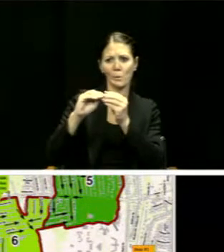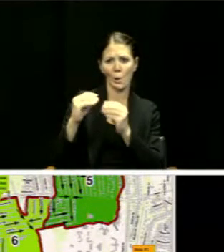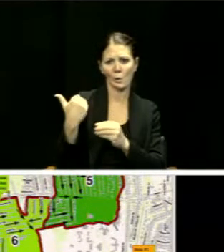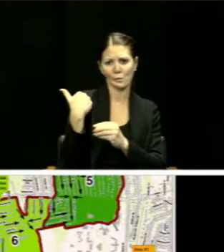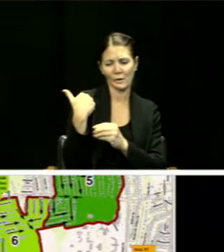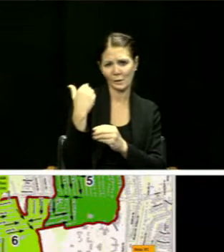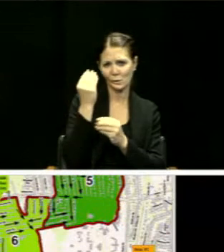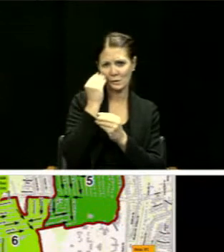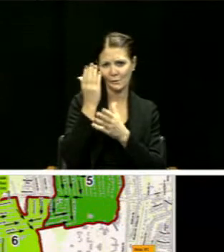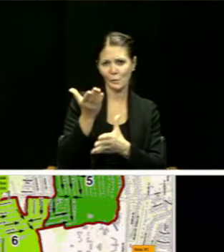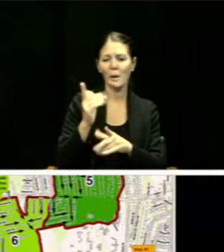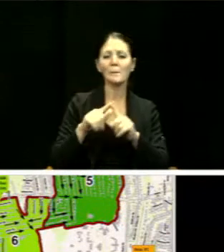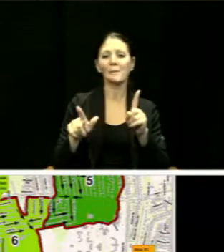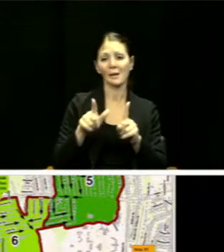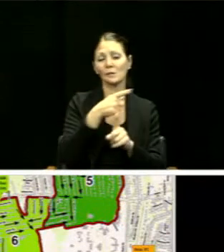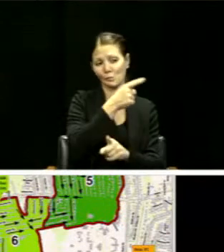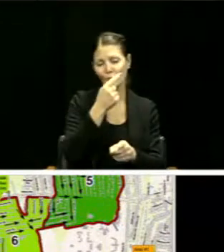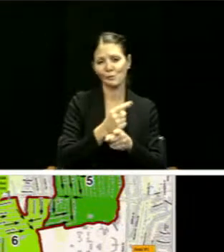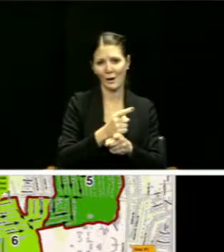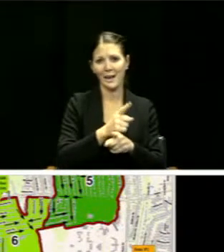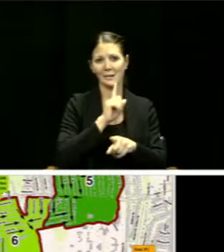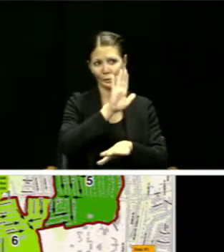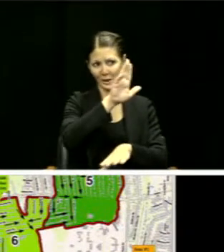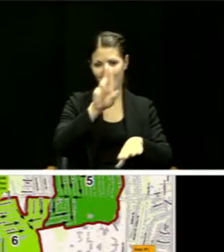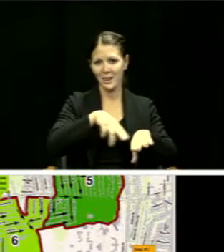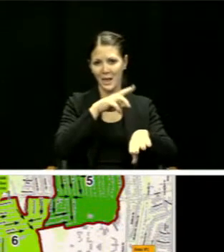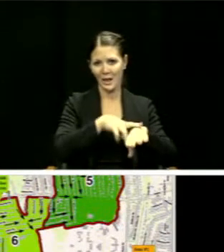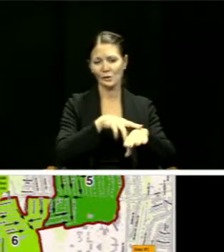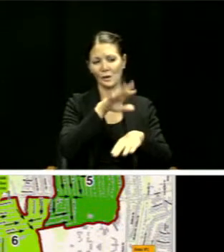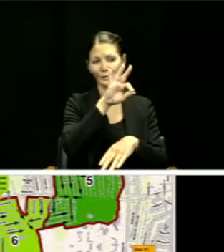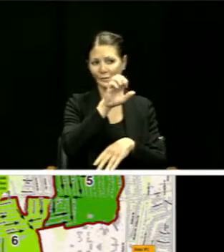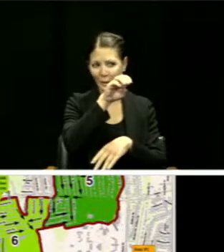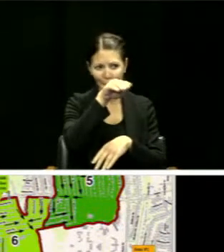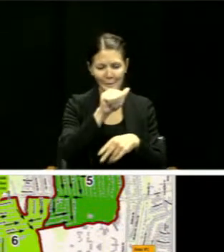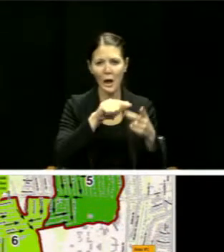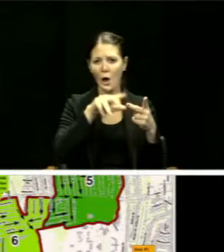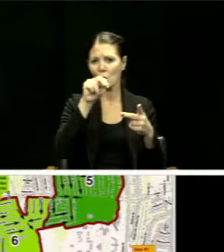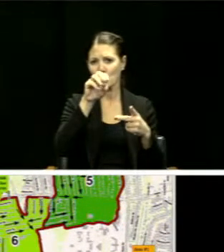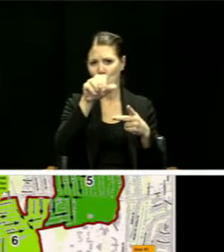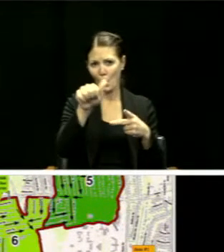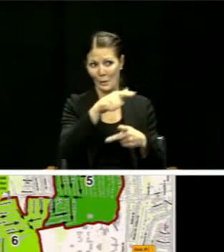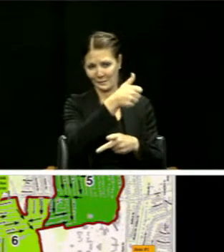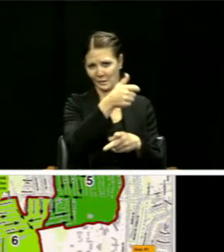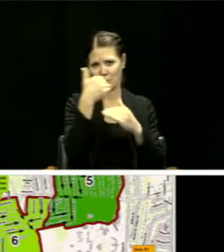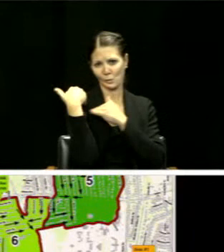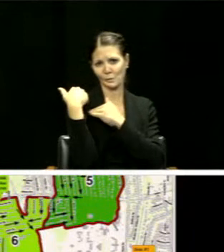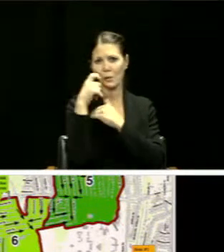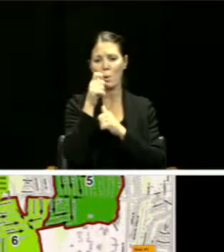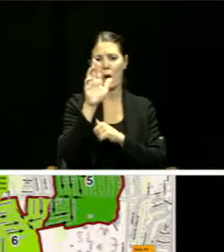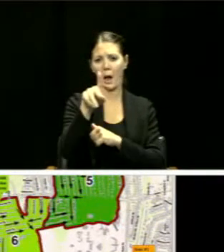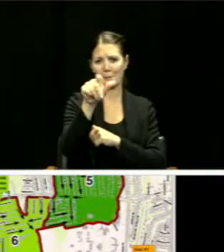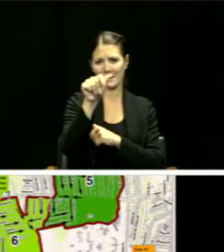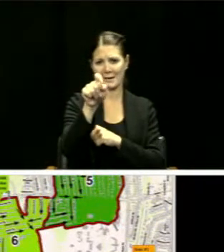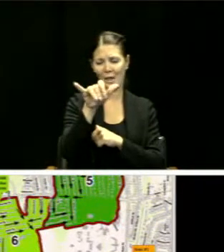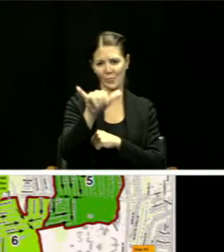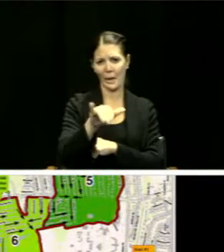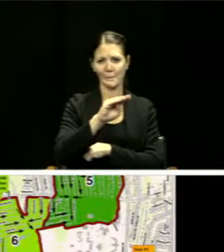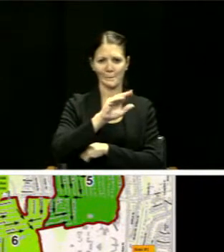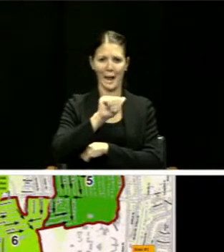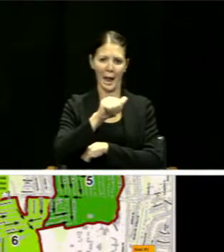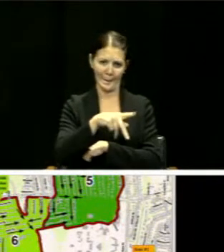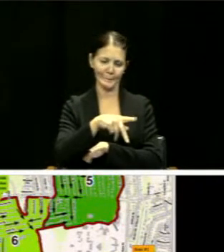really nationally by NOAA or even FEMA that does the map updates. So.